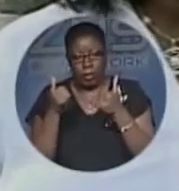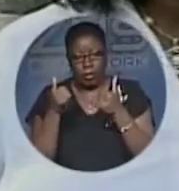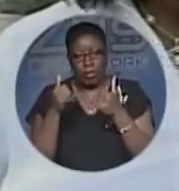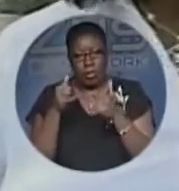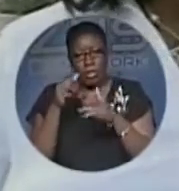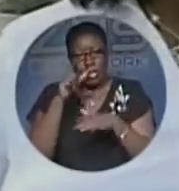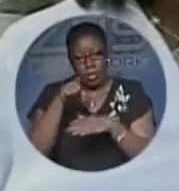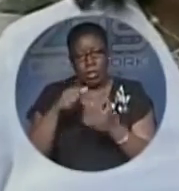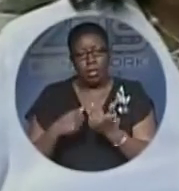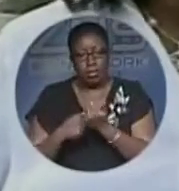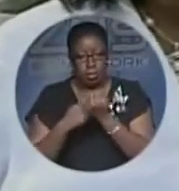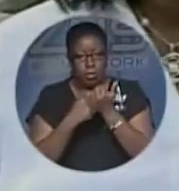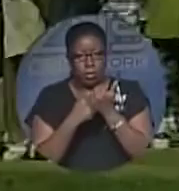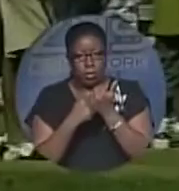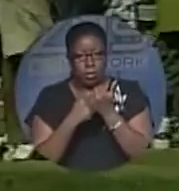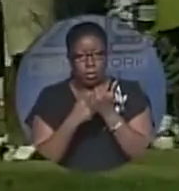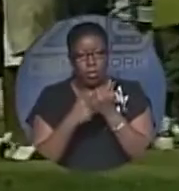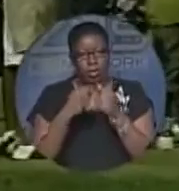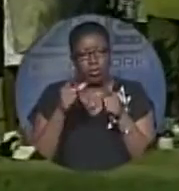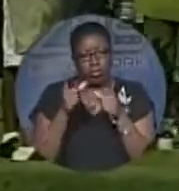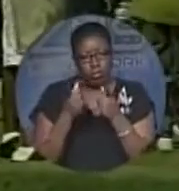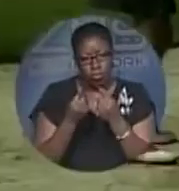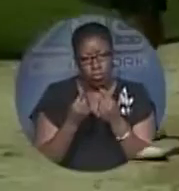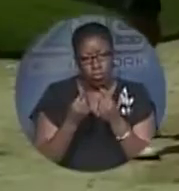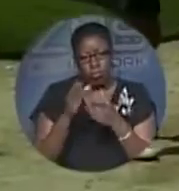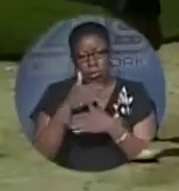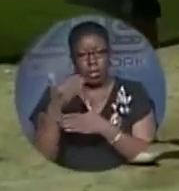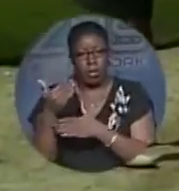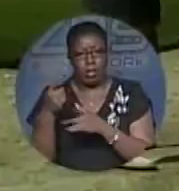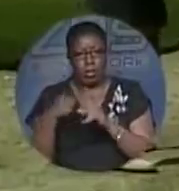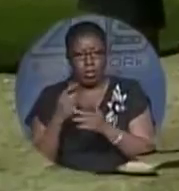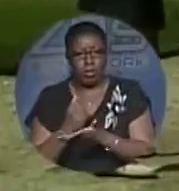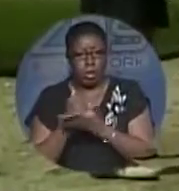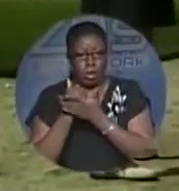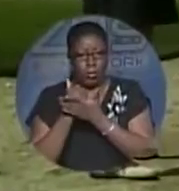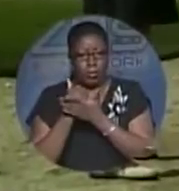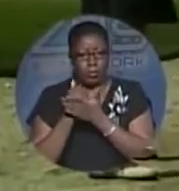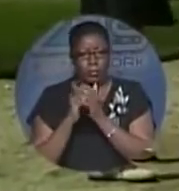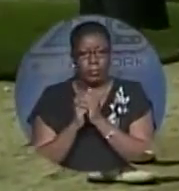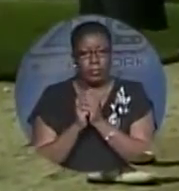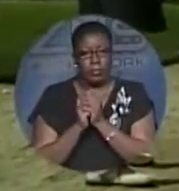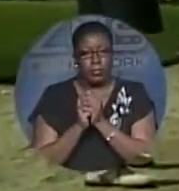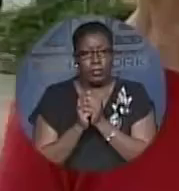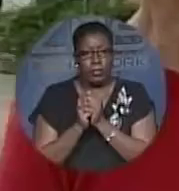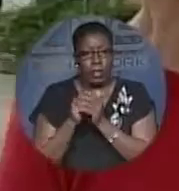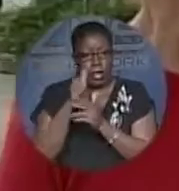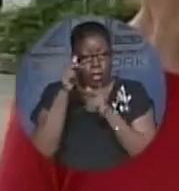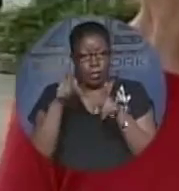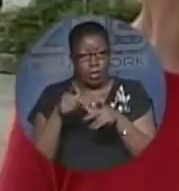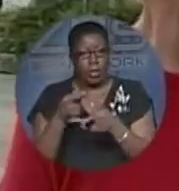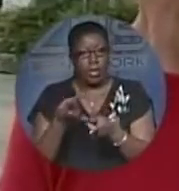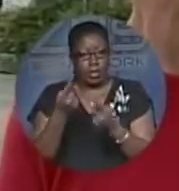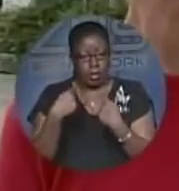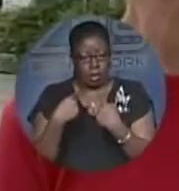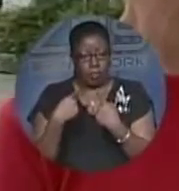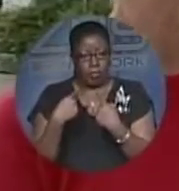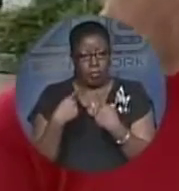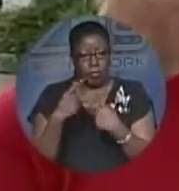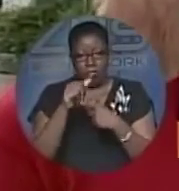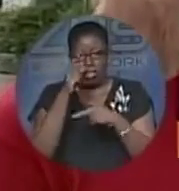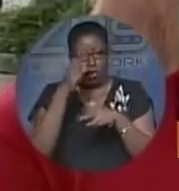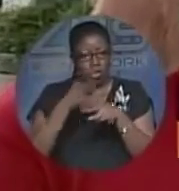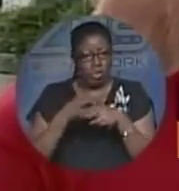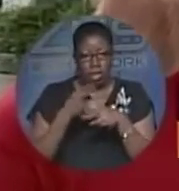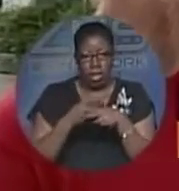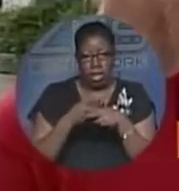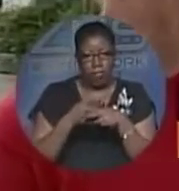any number of other things. Handicappers, this is just a tournament for you. Anyone can come. All we need to do is have your